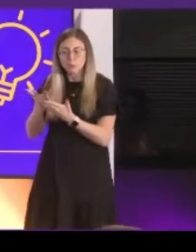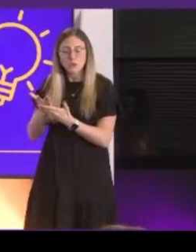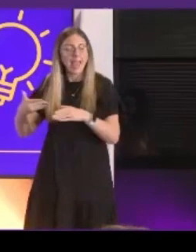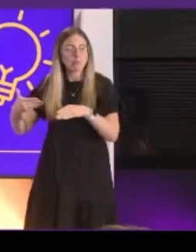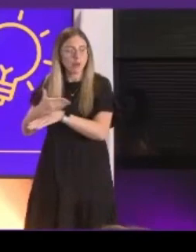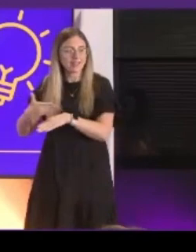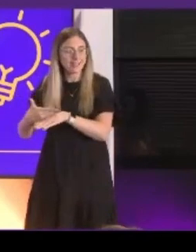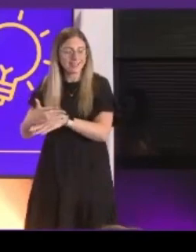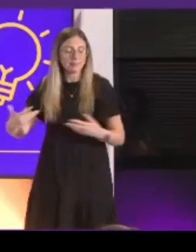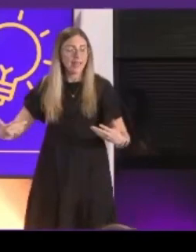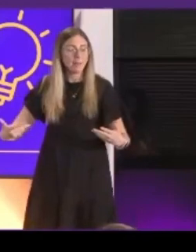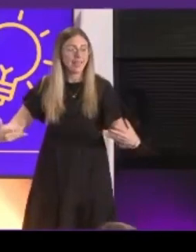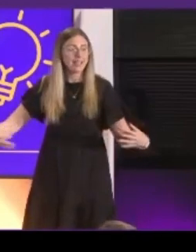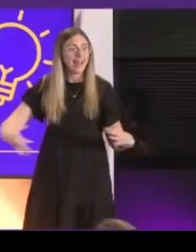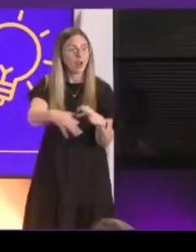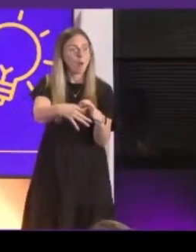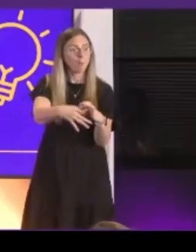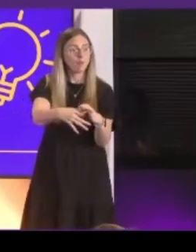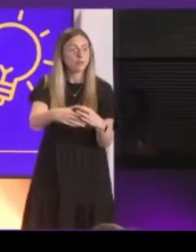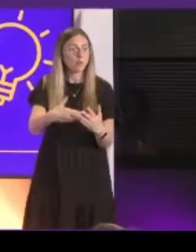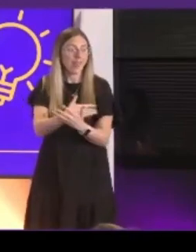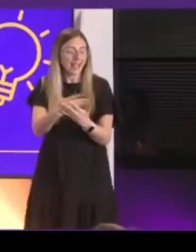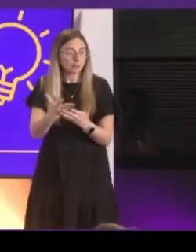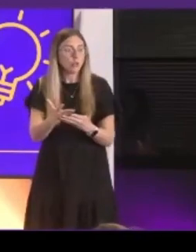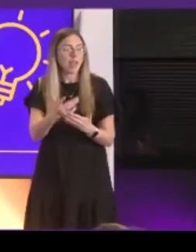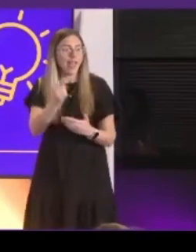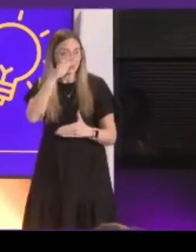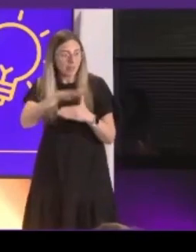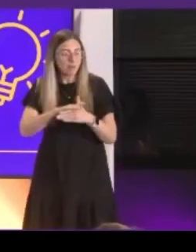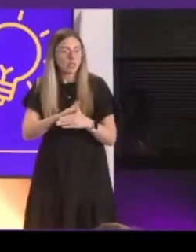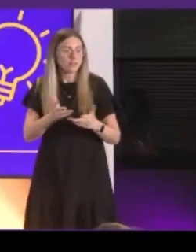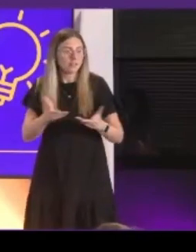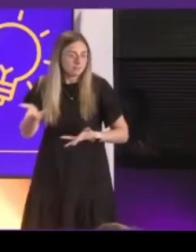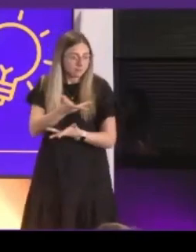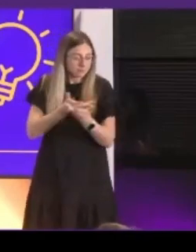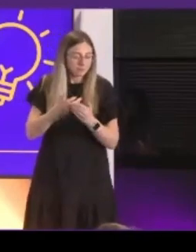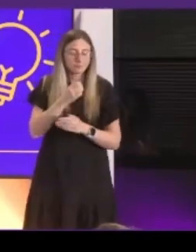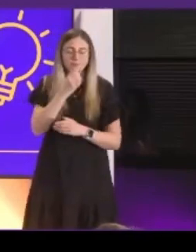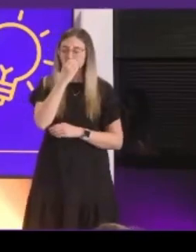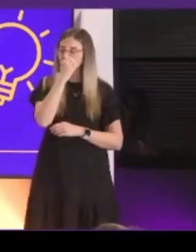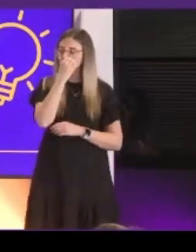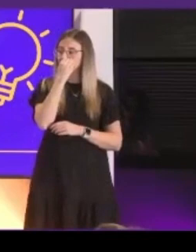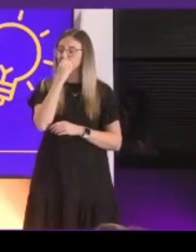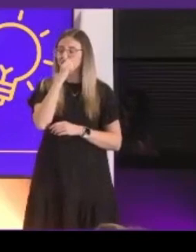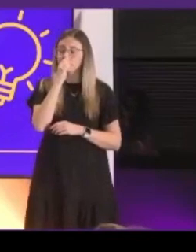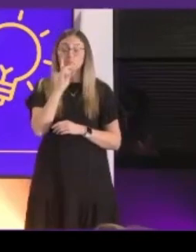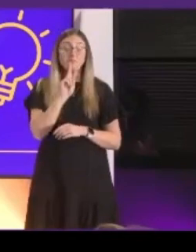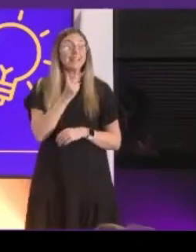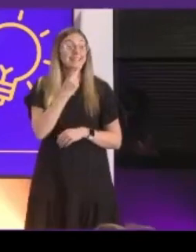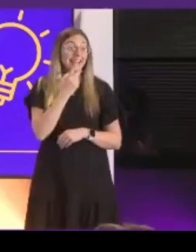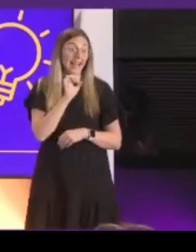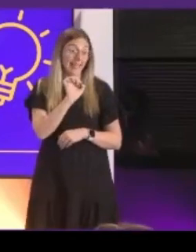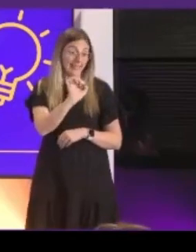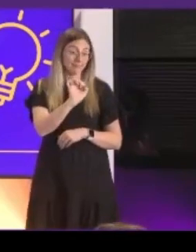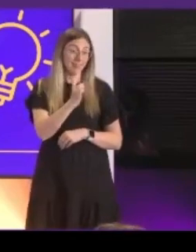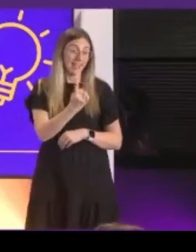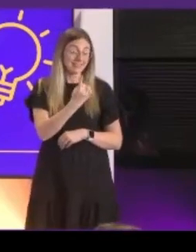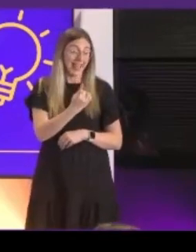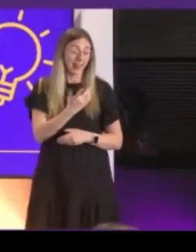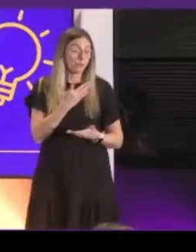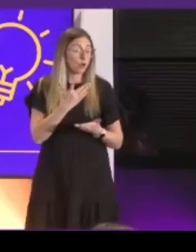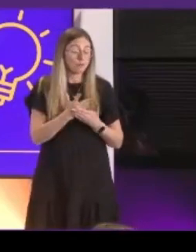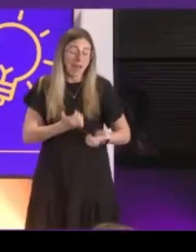be my first little thought in terms of advice. I think secondly, you know, for yourself, you're probably already very